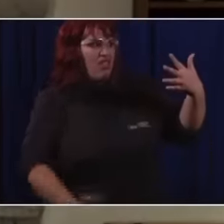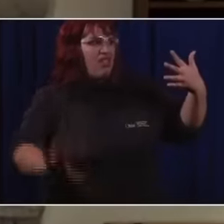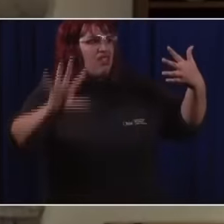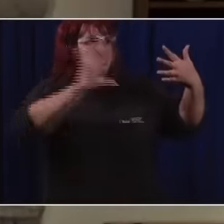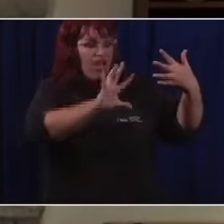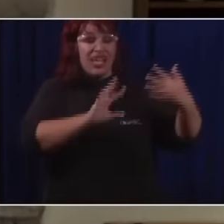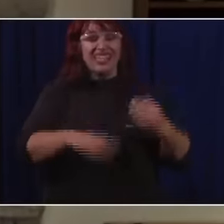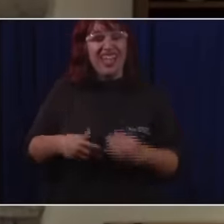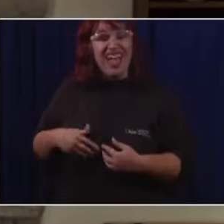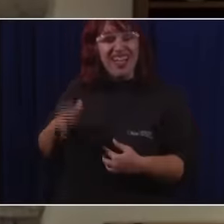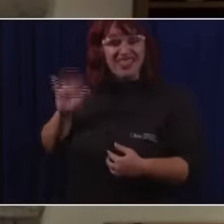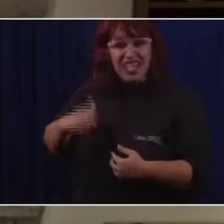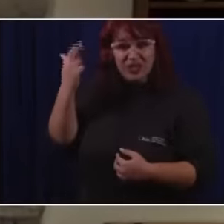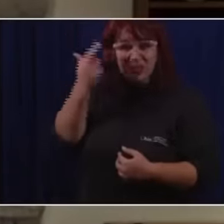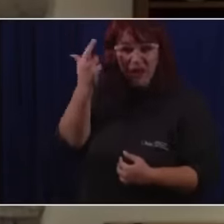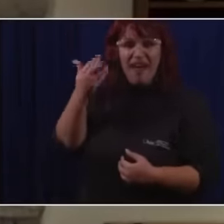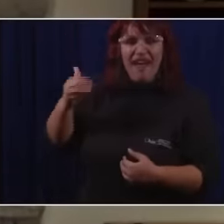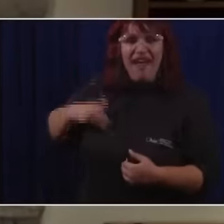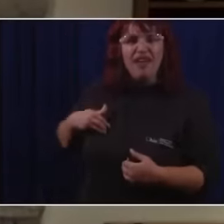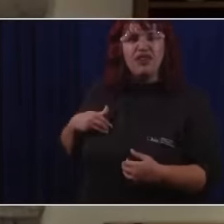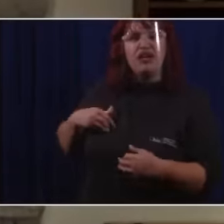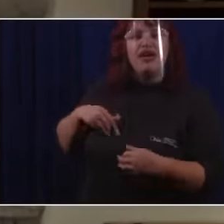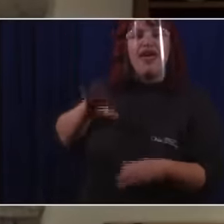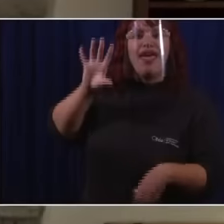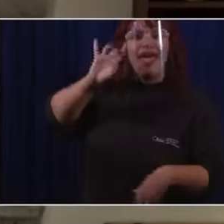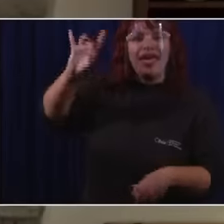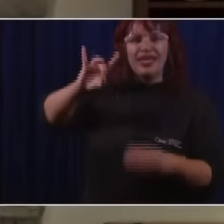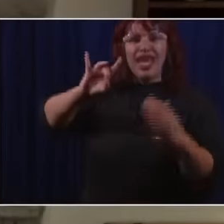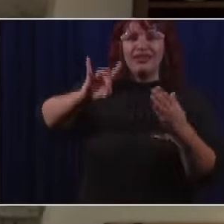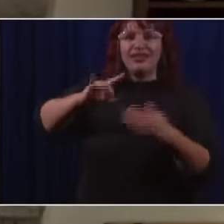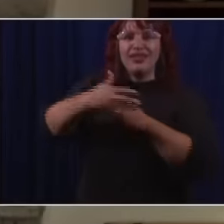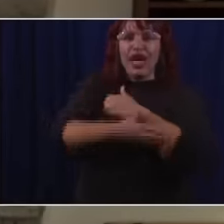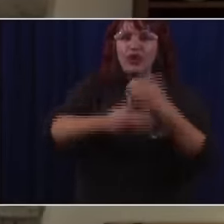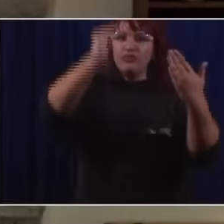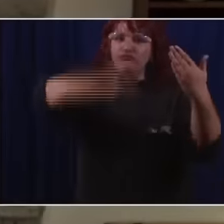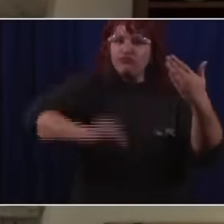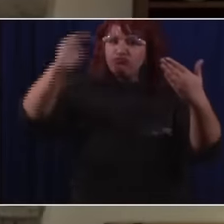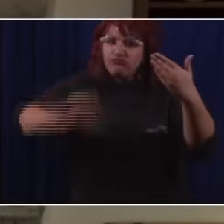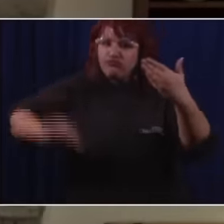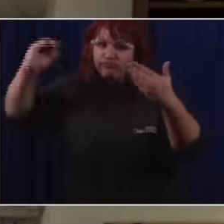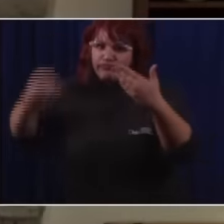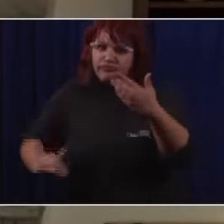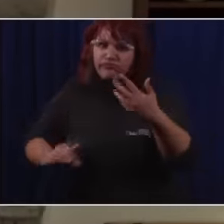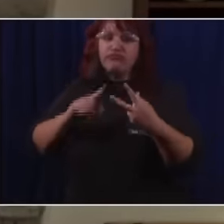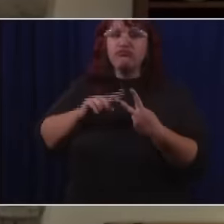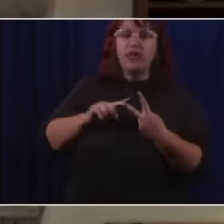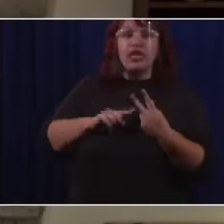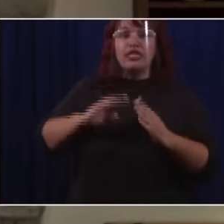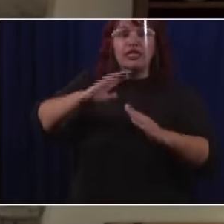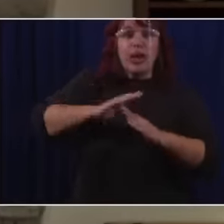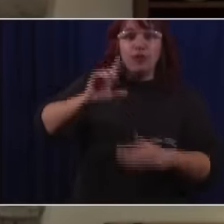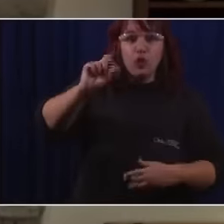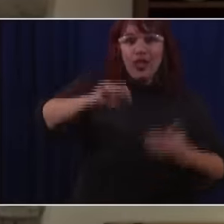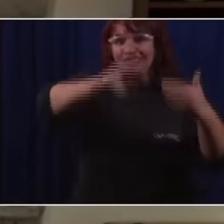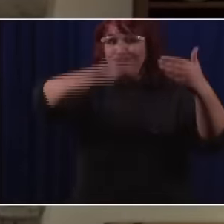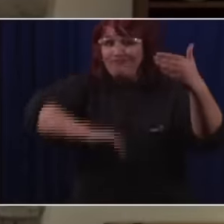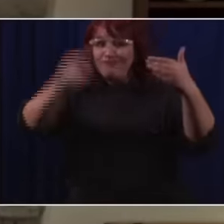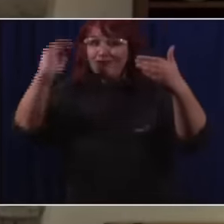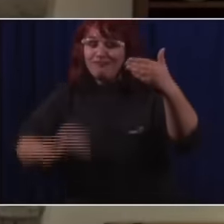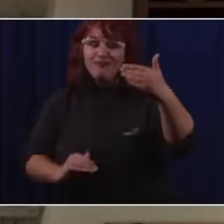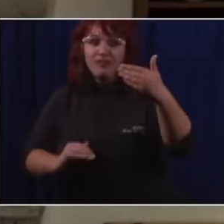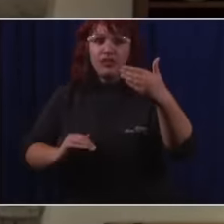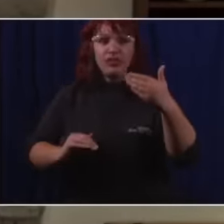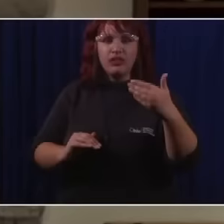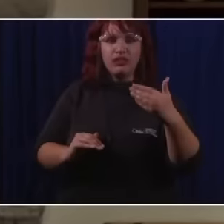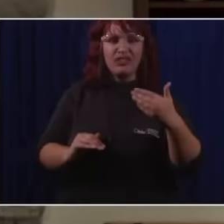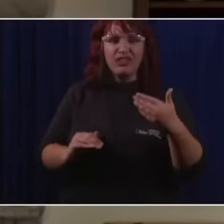county relative to other counties for the last 2 weeks. The reason we put that data out all the time, every day, is so